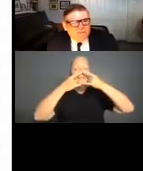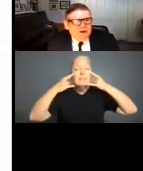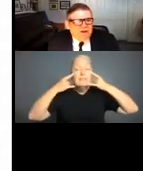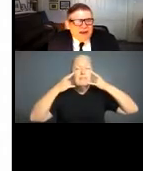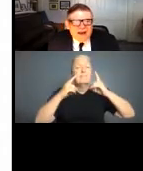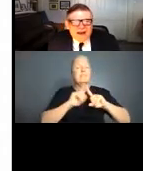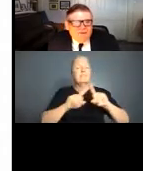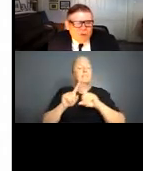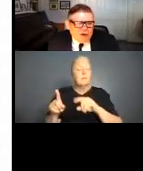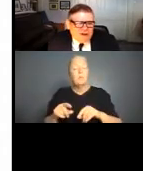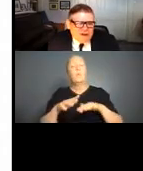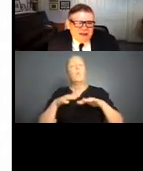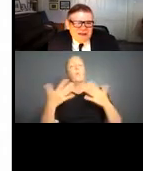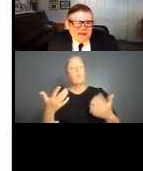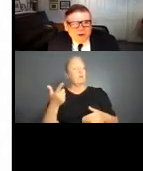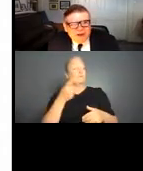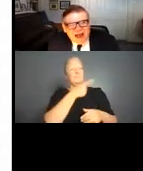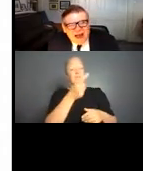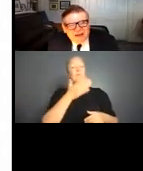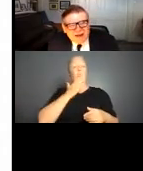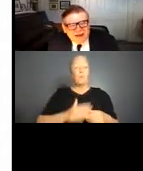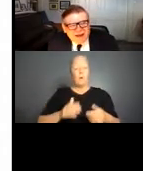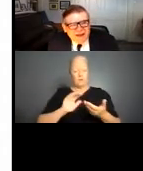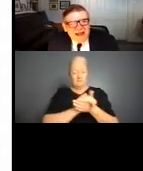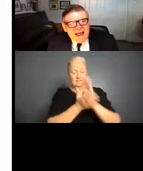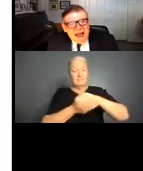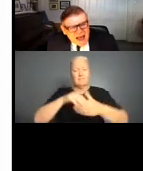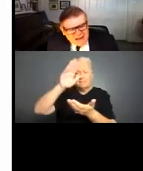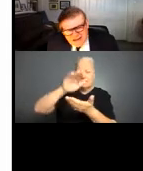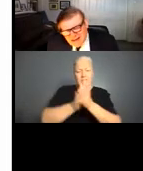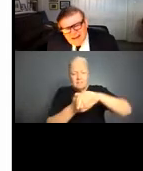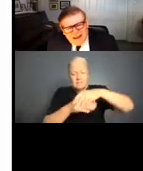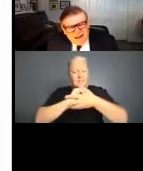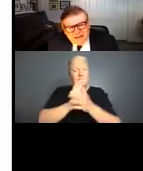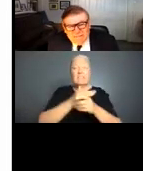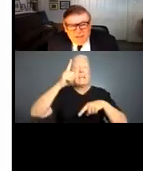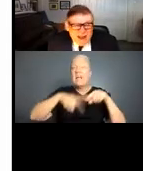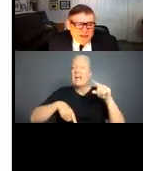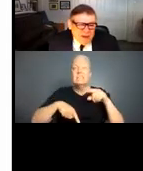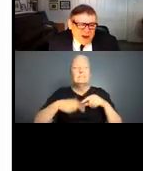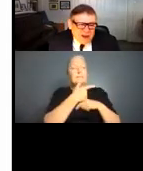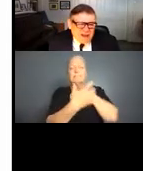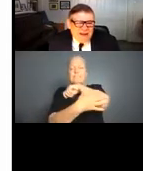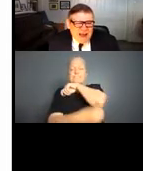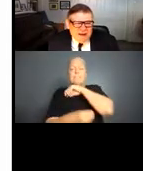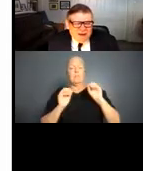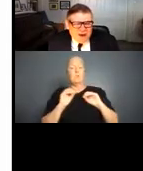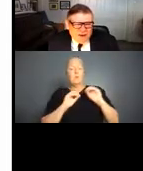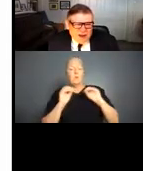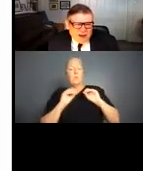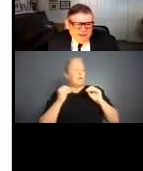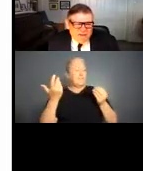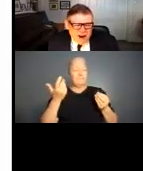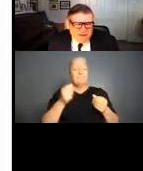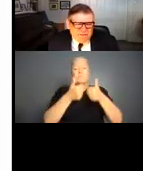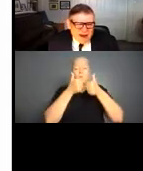wash because they didn't have the wash facilities to wash their hands regularly. And without the masks, the aerosol